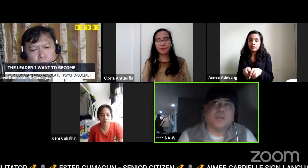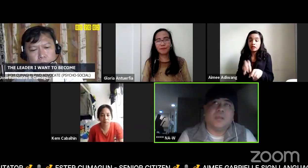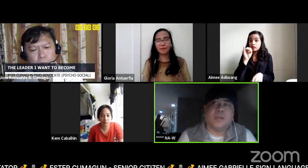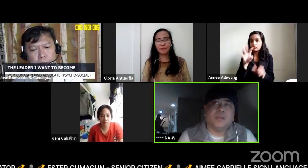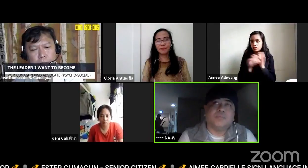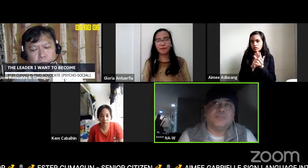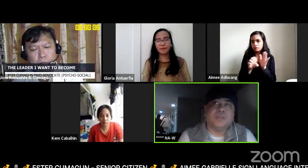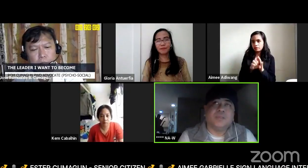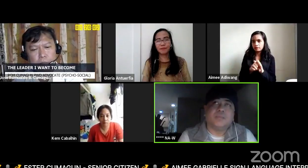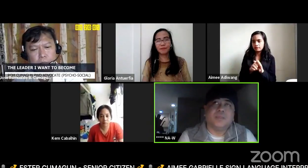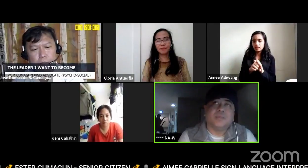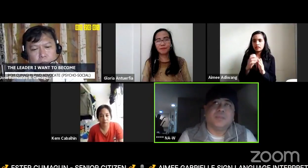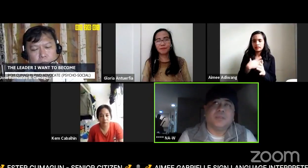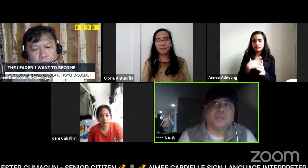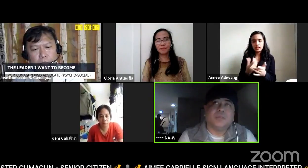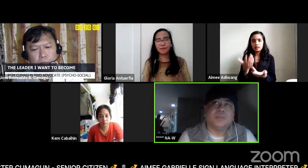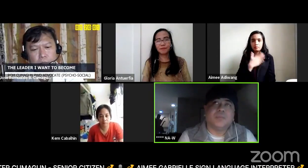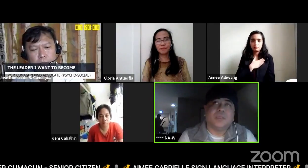bali,